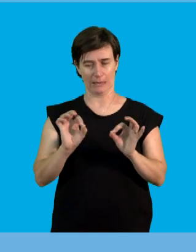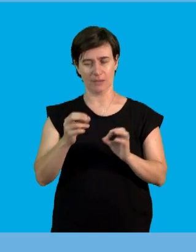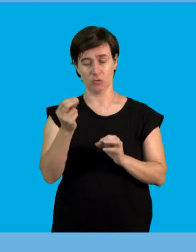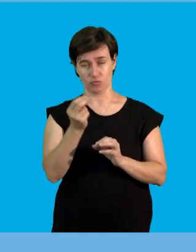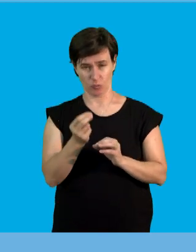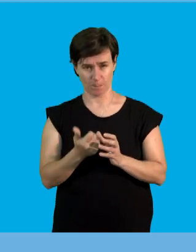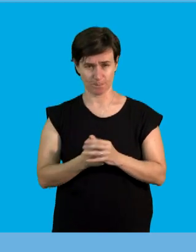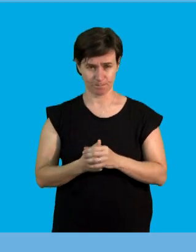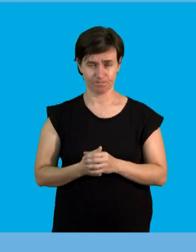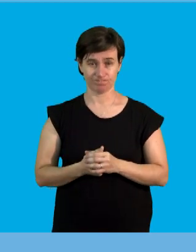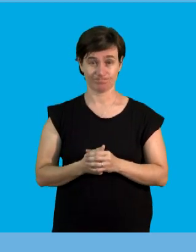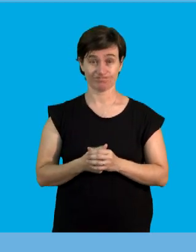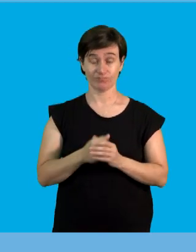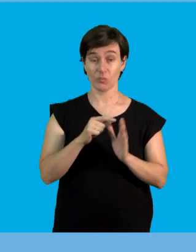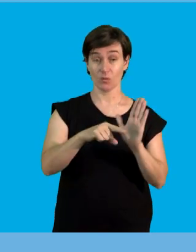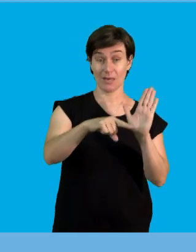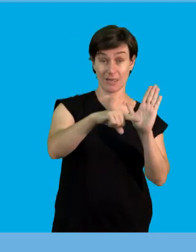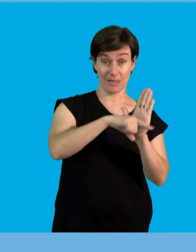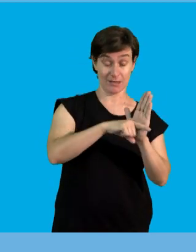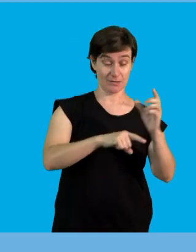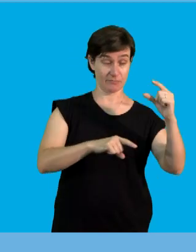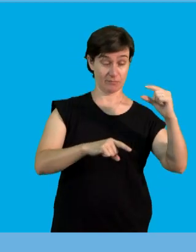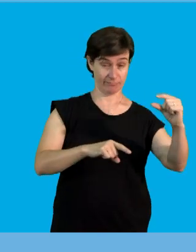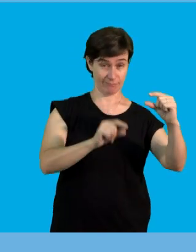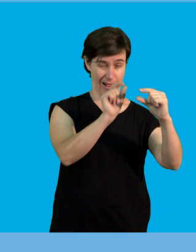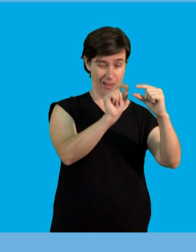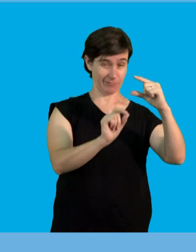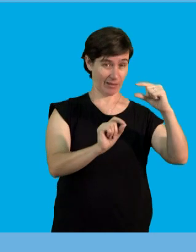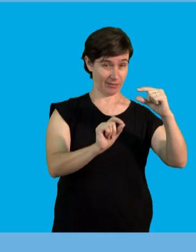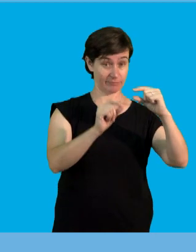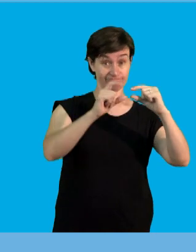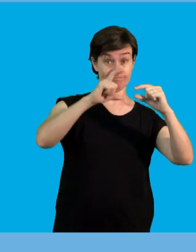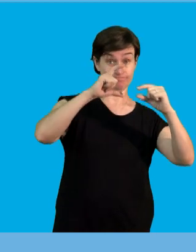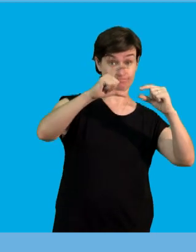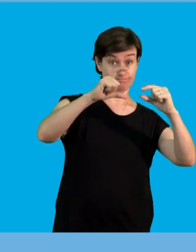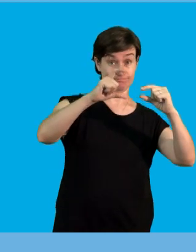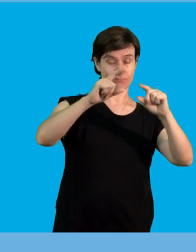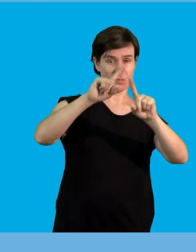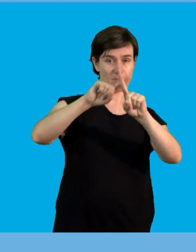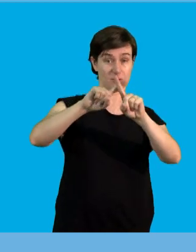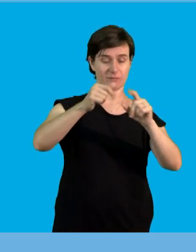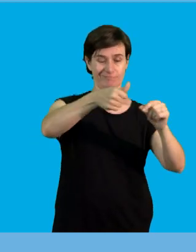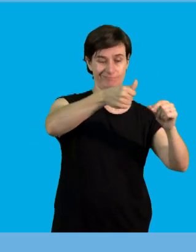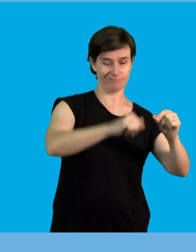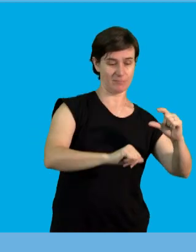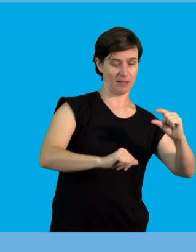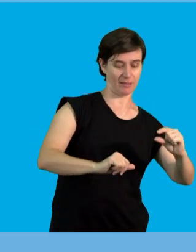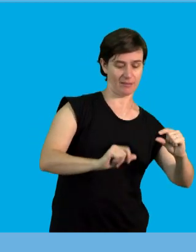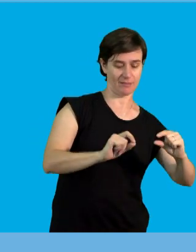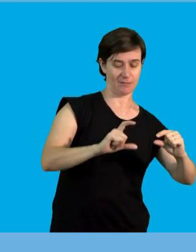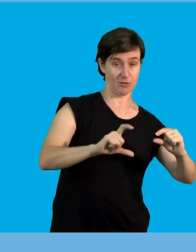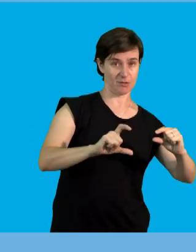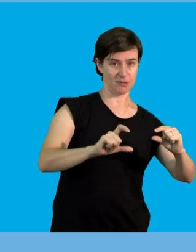nicely. Let's do it this. A negative with a positive terminal, another negative terminal